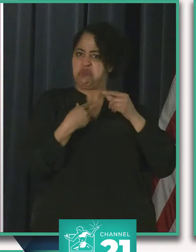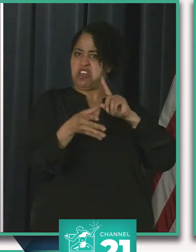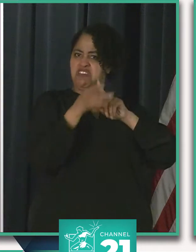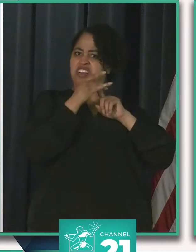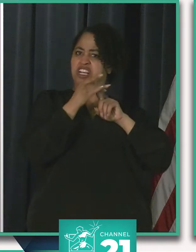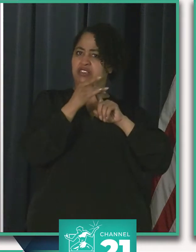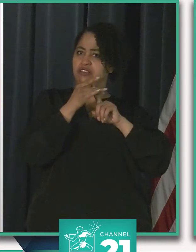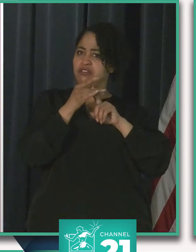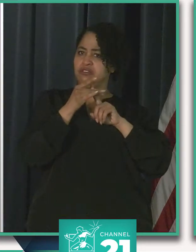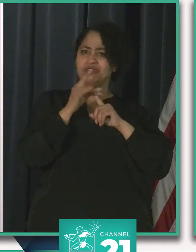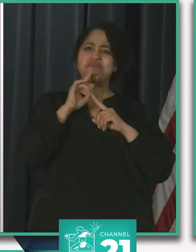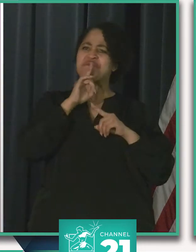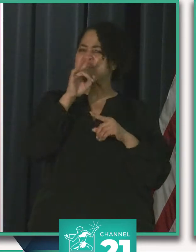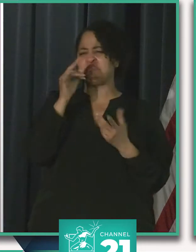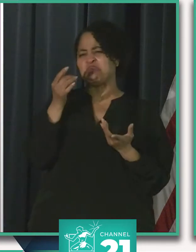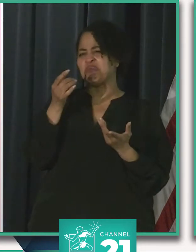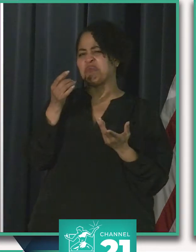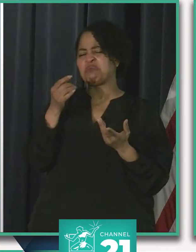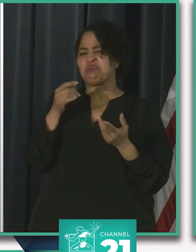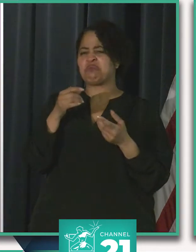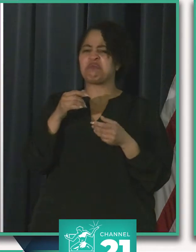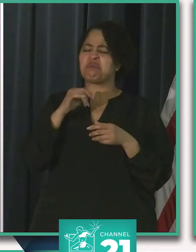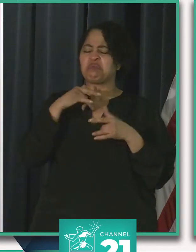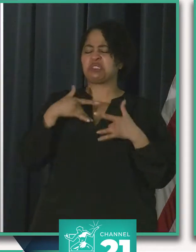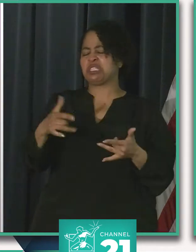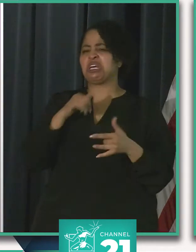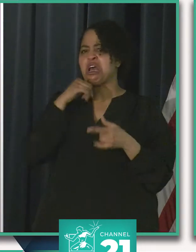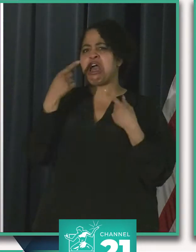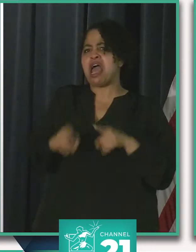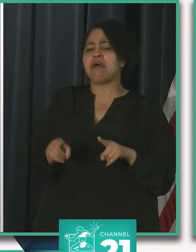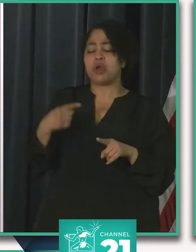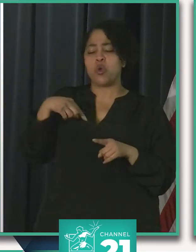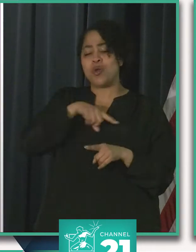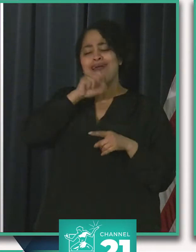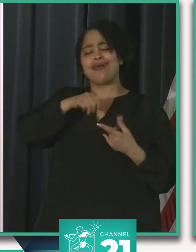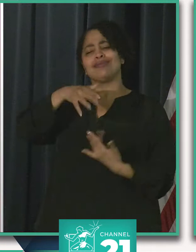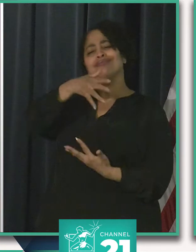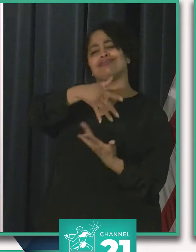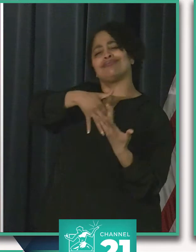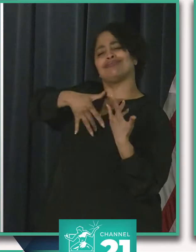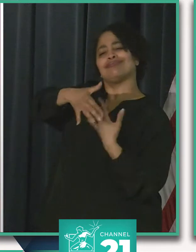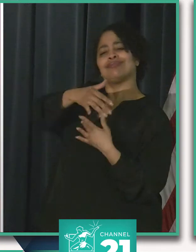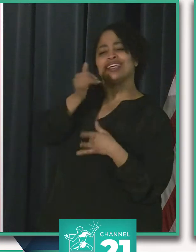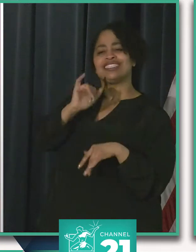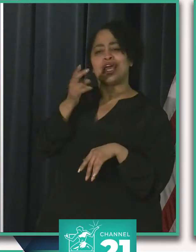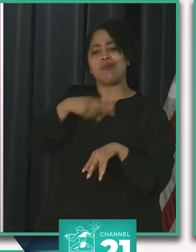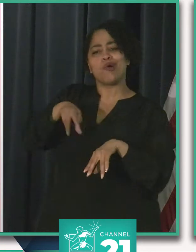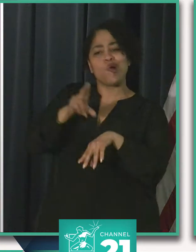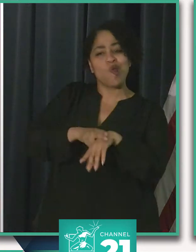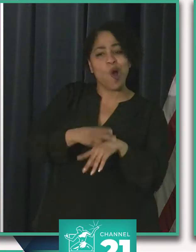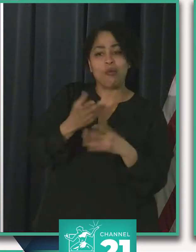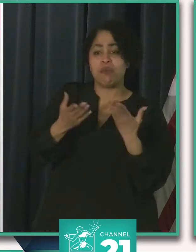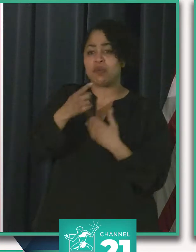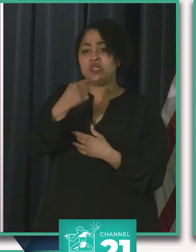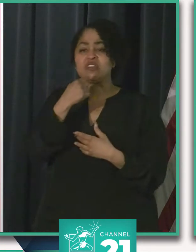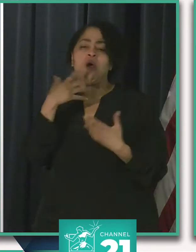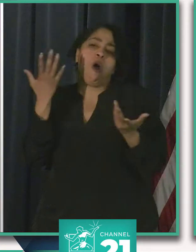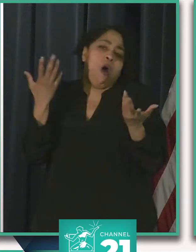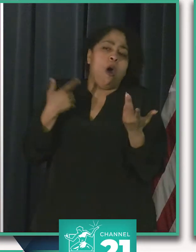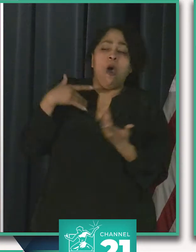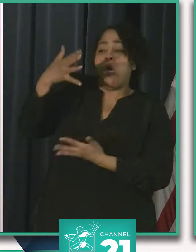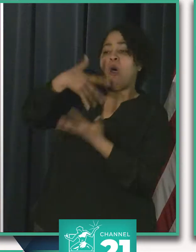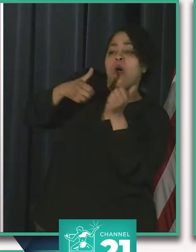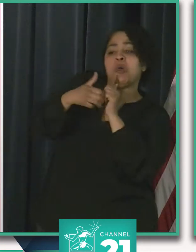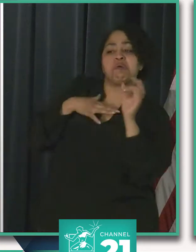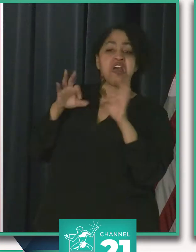it's extraordinarily unlikely, so we can spend time together like normal people. Now, maybe you say, I'm getting together